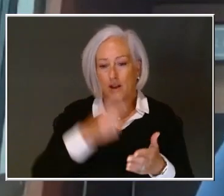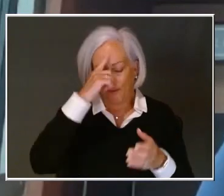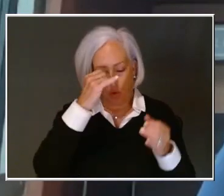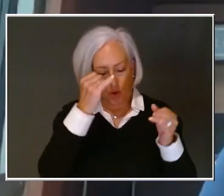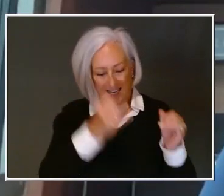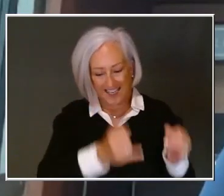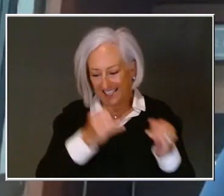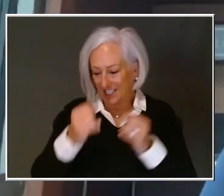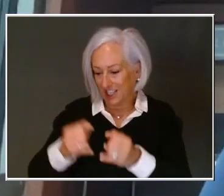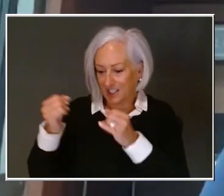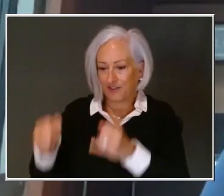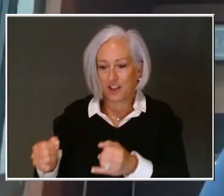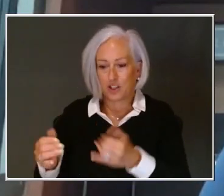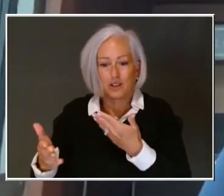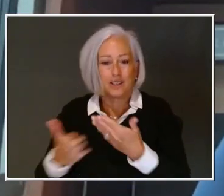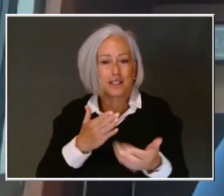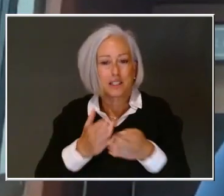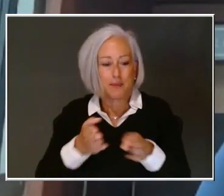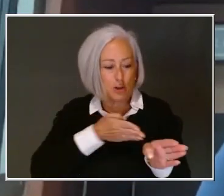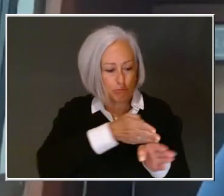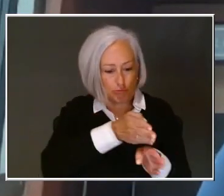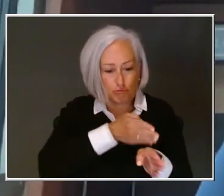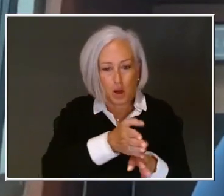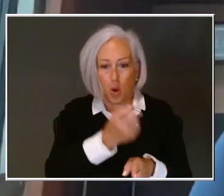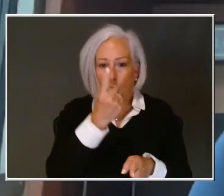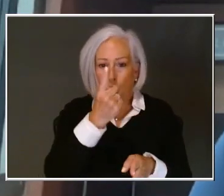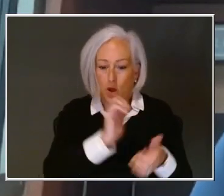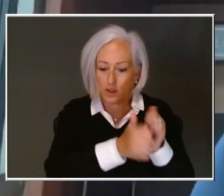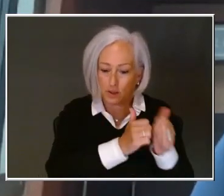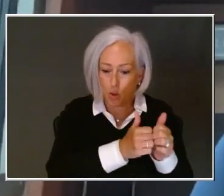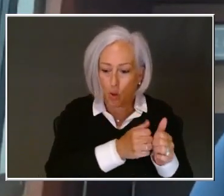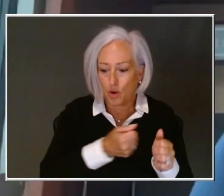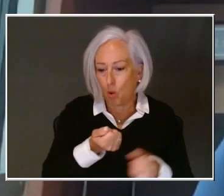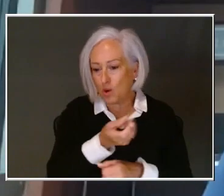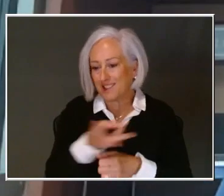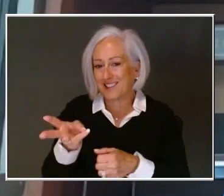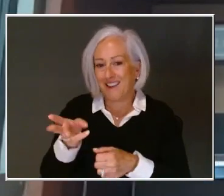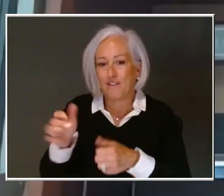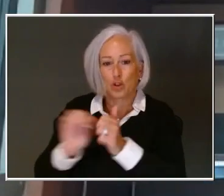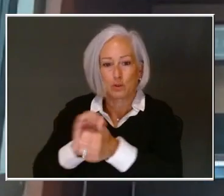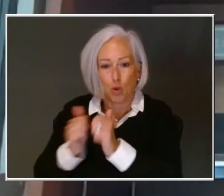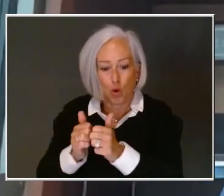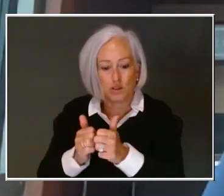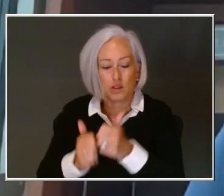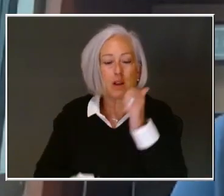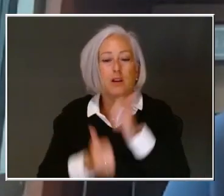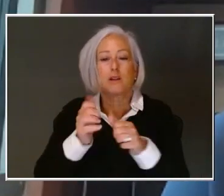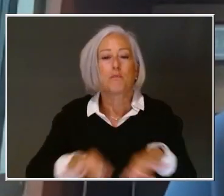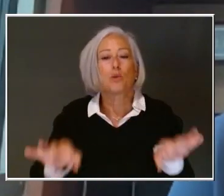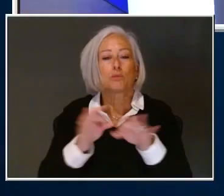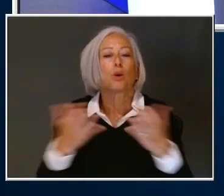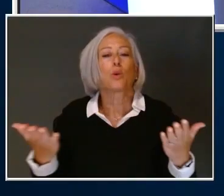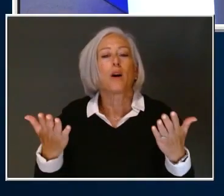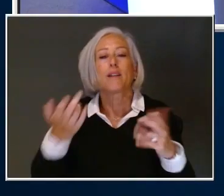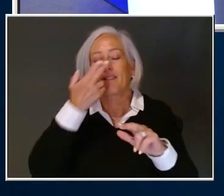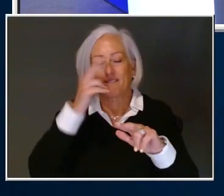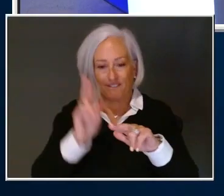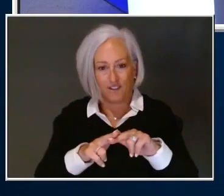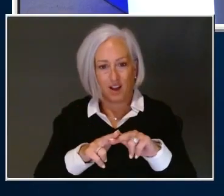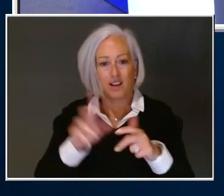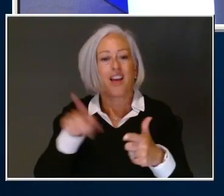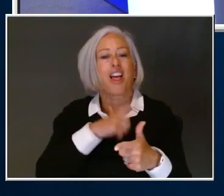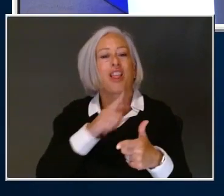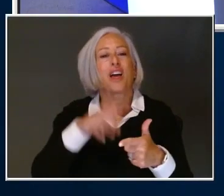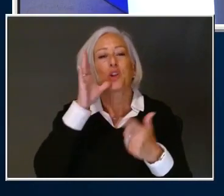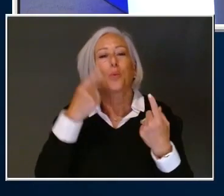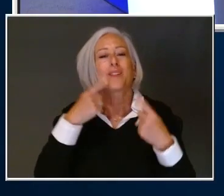whether you specialize in one sport or you play multiple sports, as long as you're having fun, you're going to be more successful. That is the